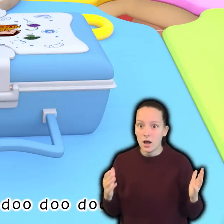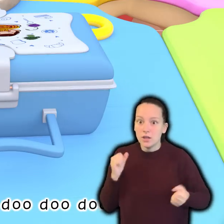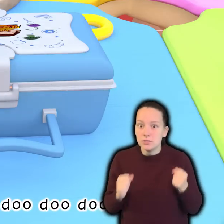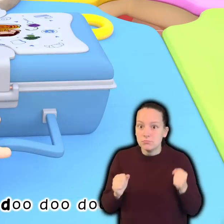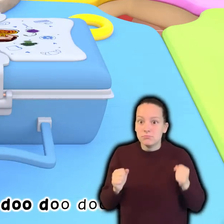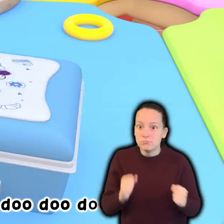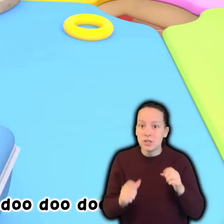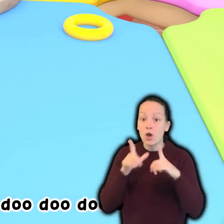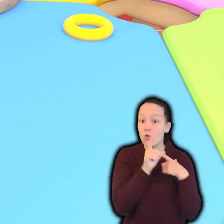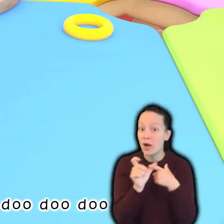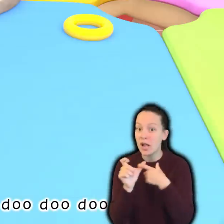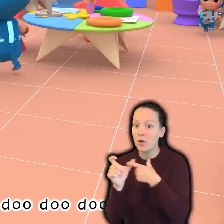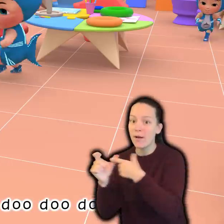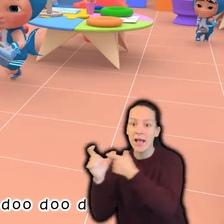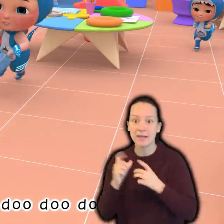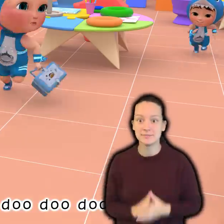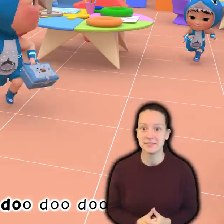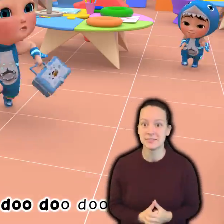run away